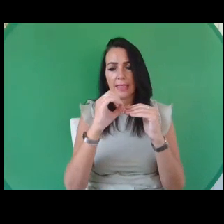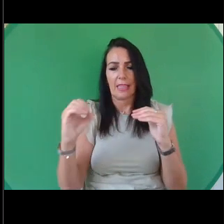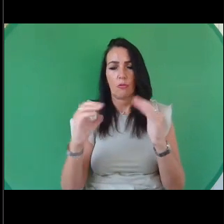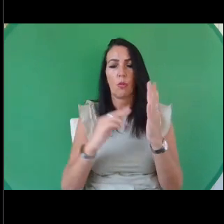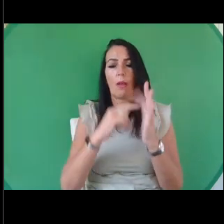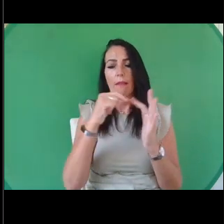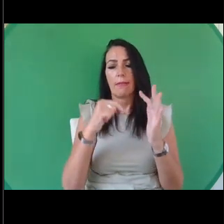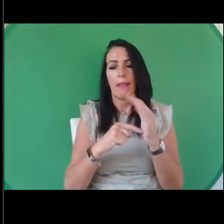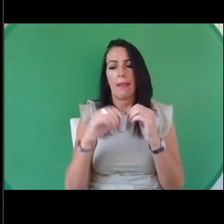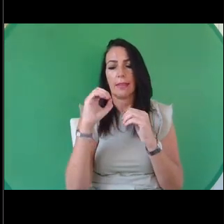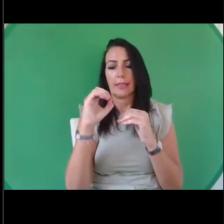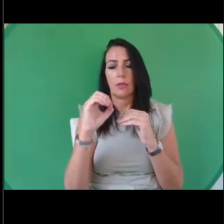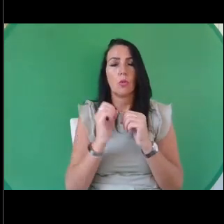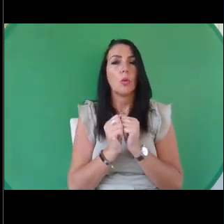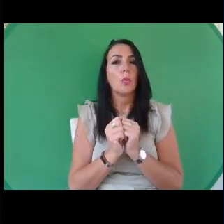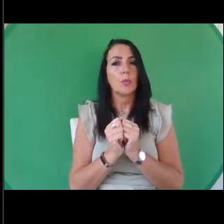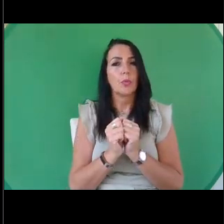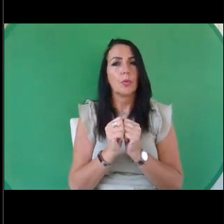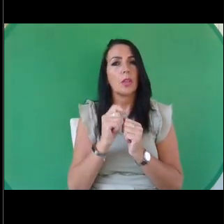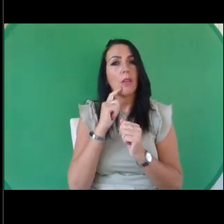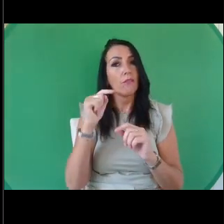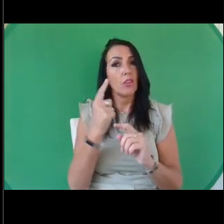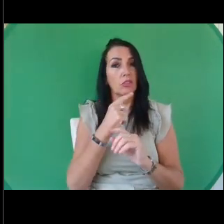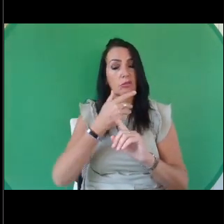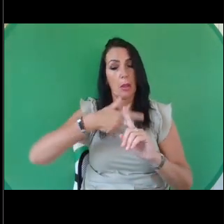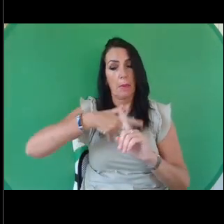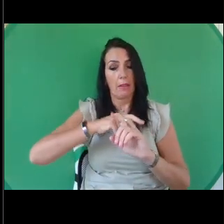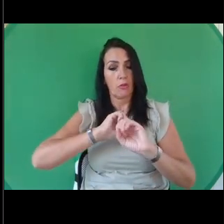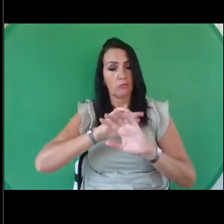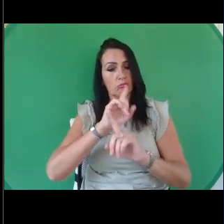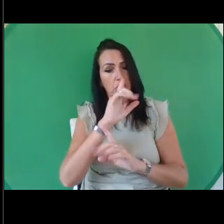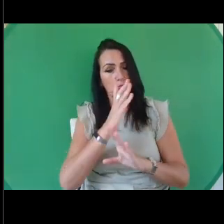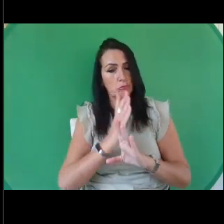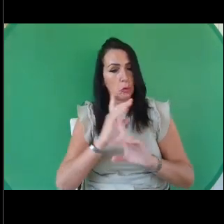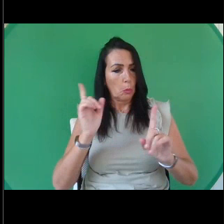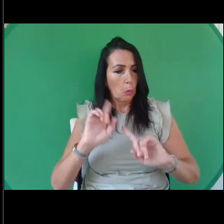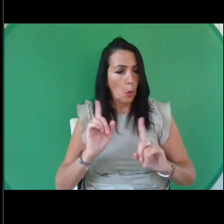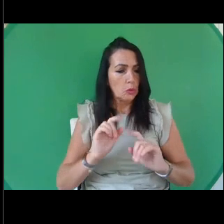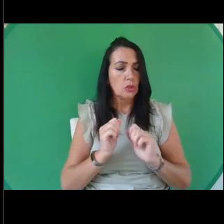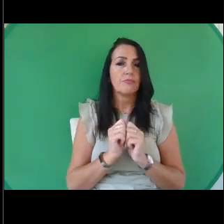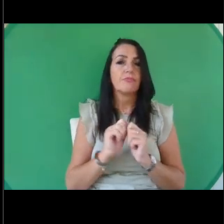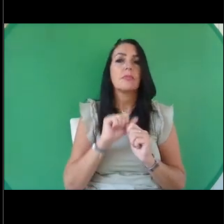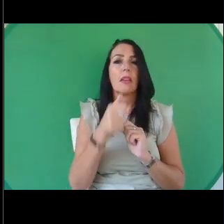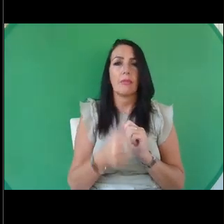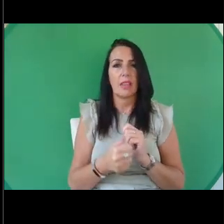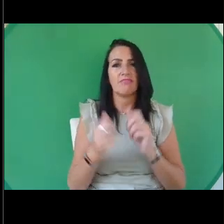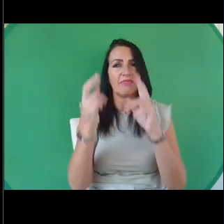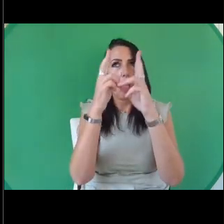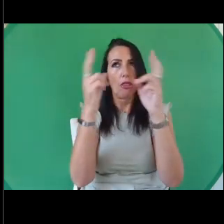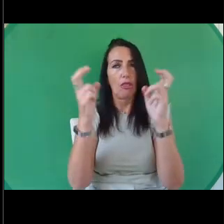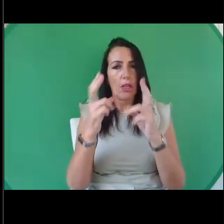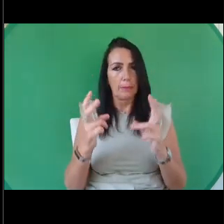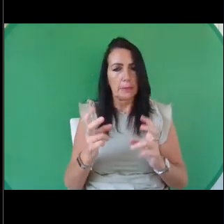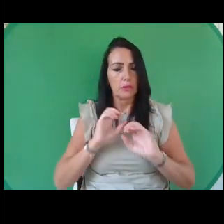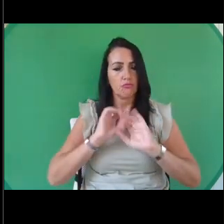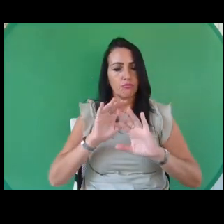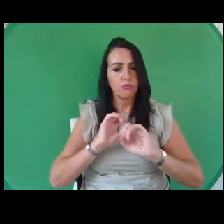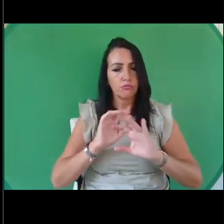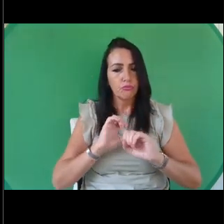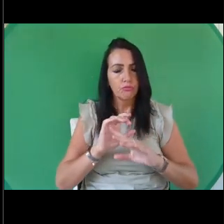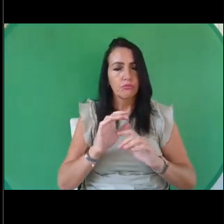by explaining a bit about what we do here at Energy Saving Trust, and then we'll break down the key themes and key